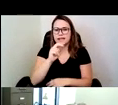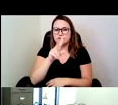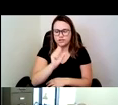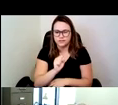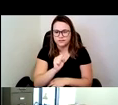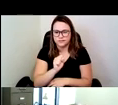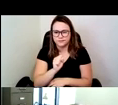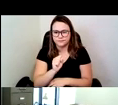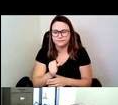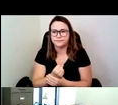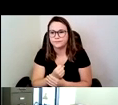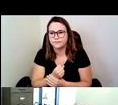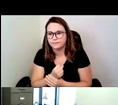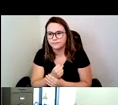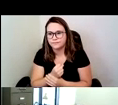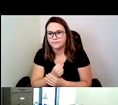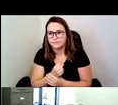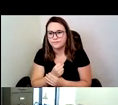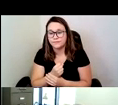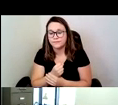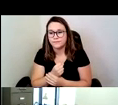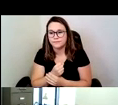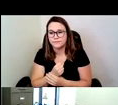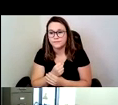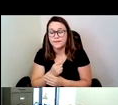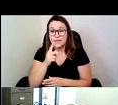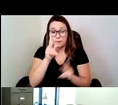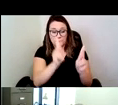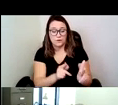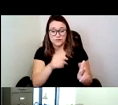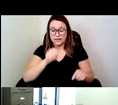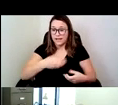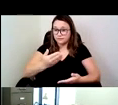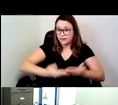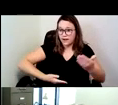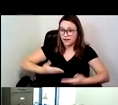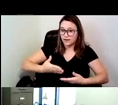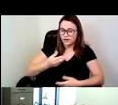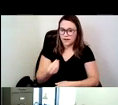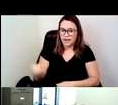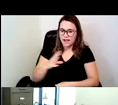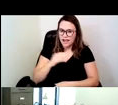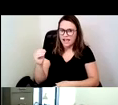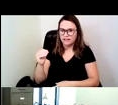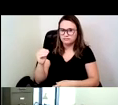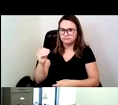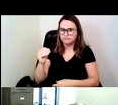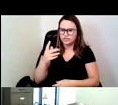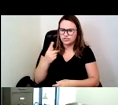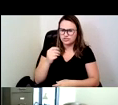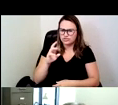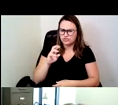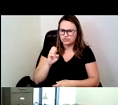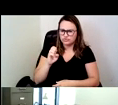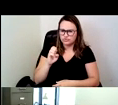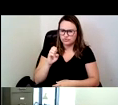model, where the EISEP participant can hire and train their own aides. That's